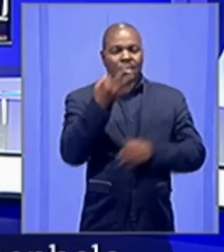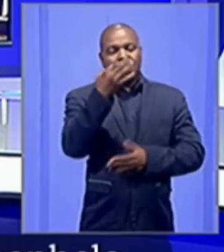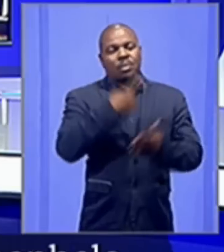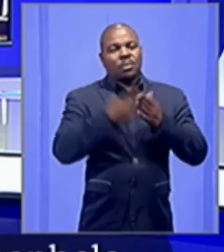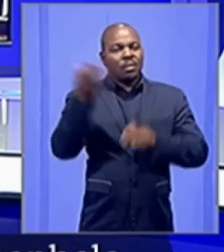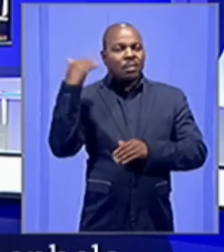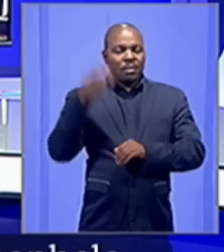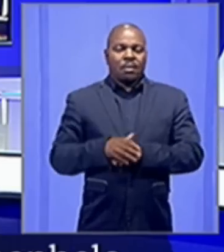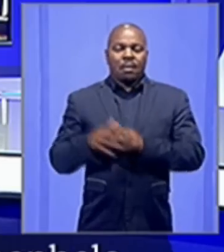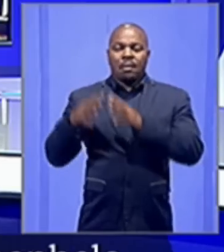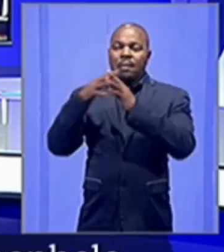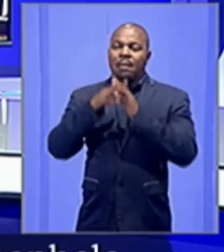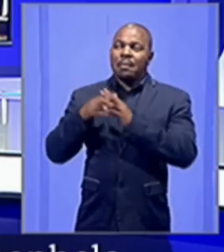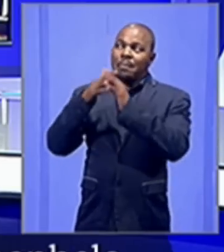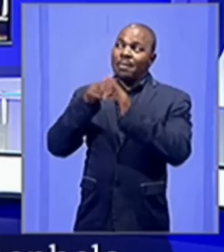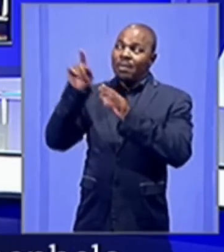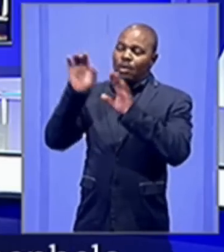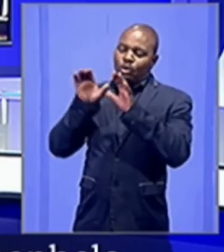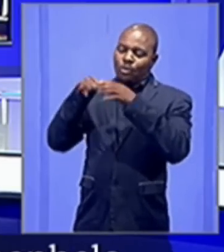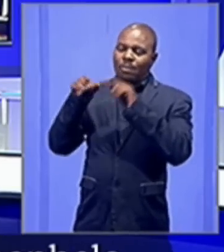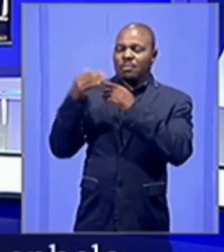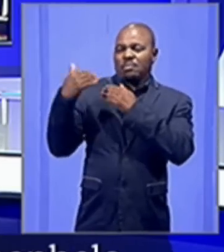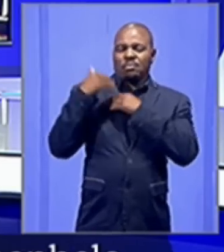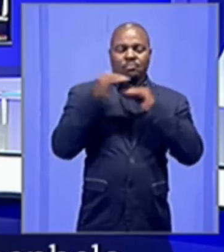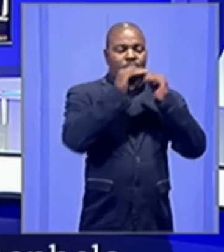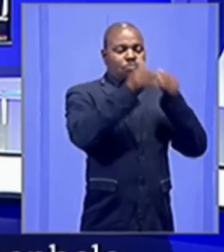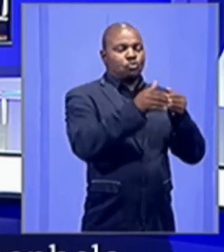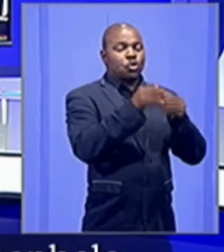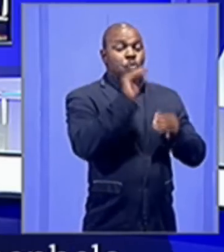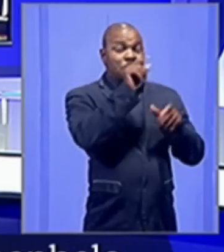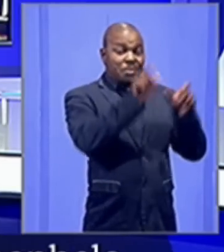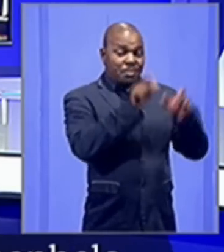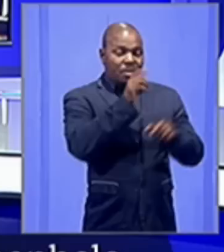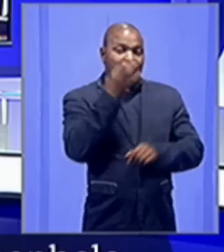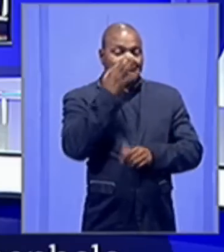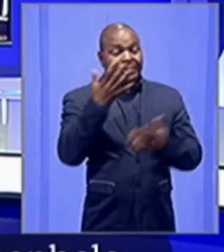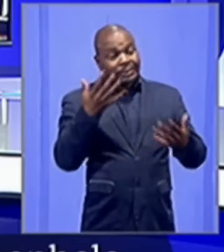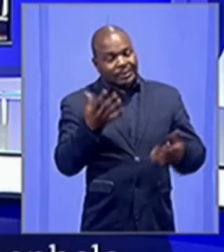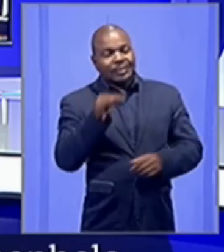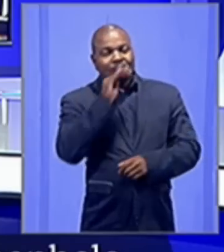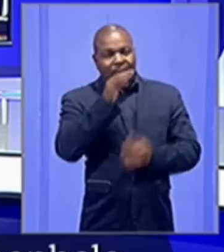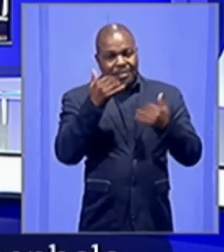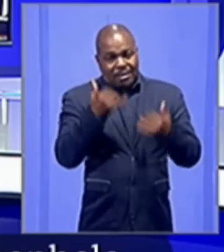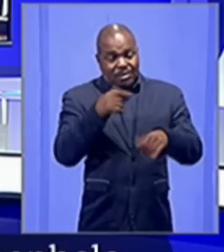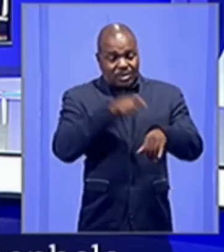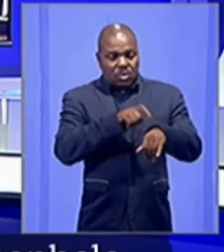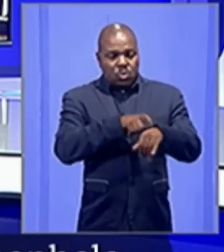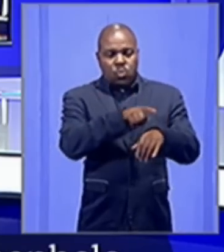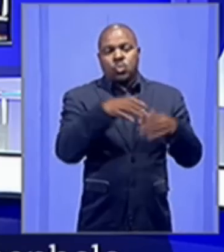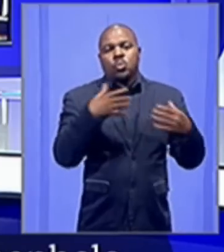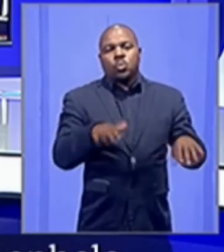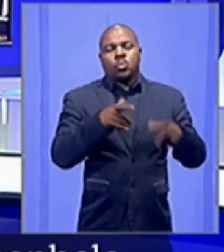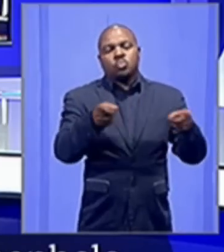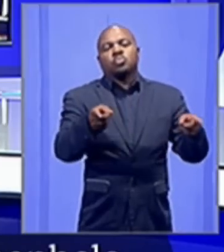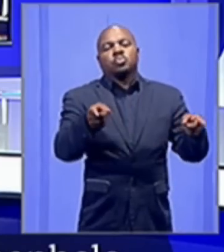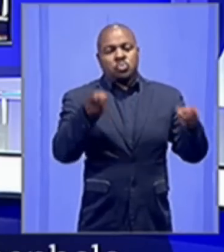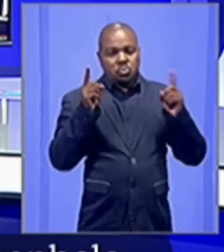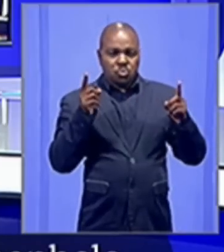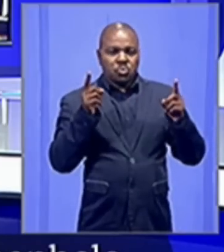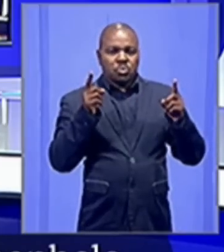United States ya go šireletša babega ditaba e re se se dira nako ya gona bjale e be yeo e garošago